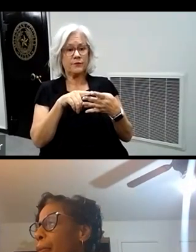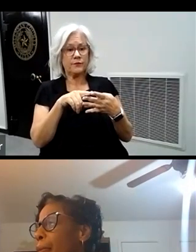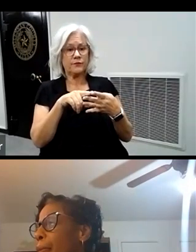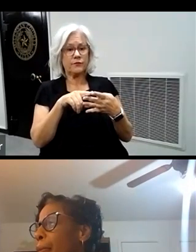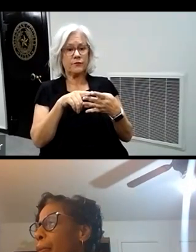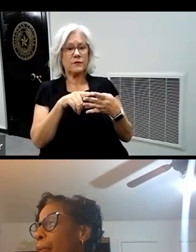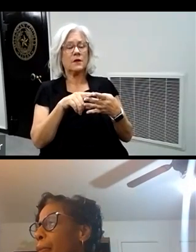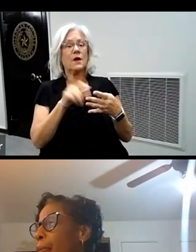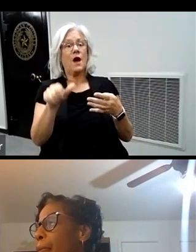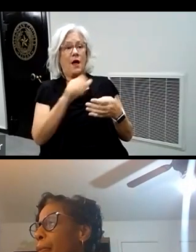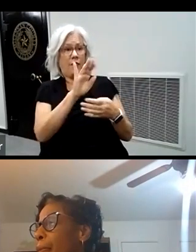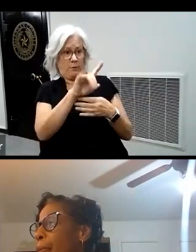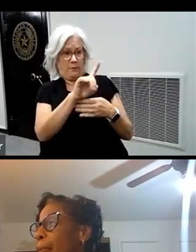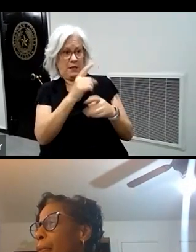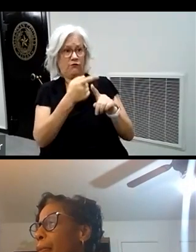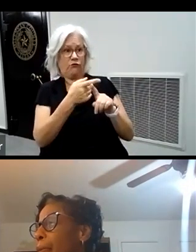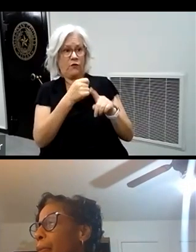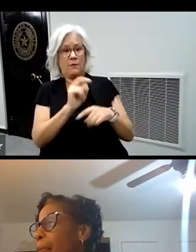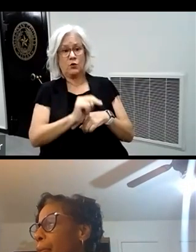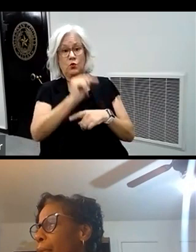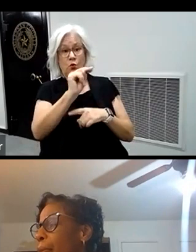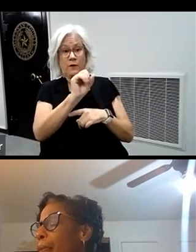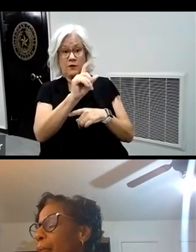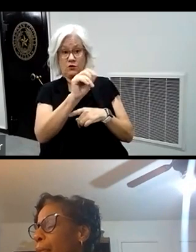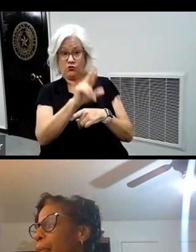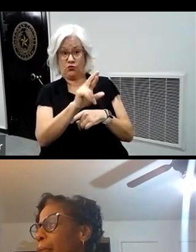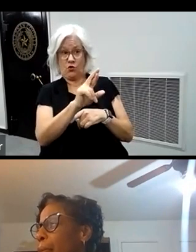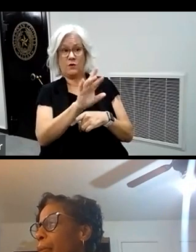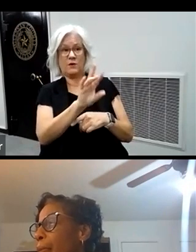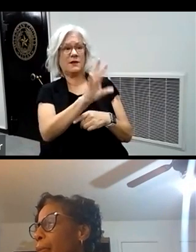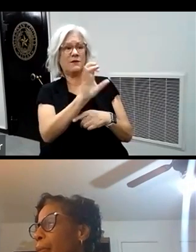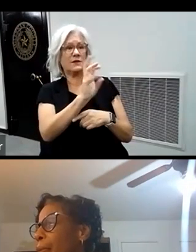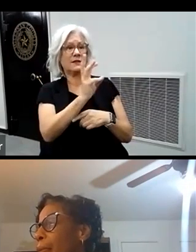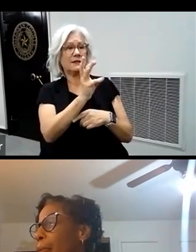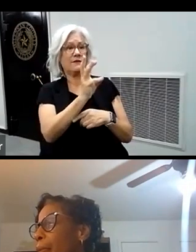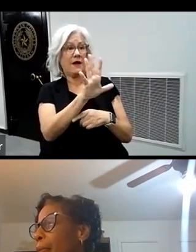We received a bid from North Star for